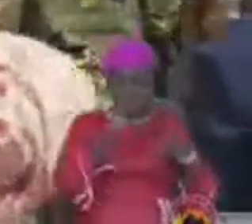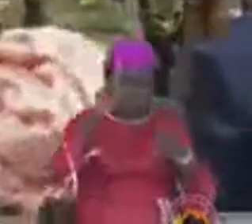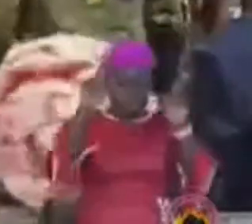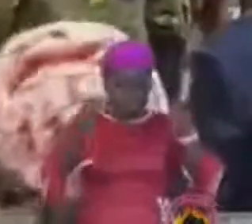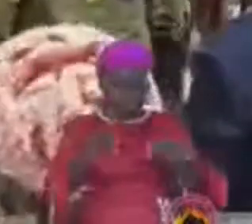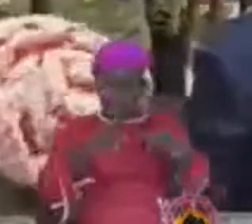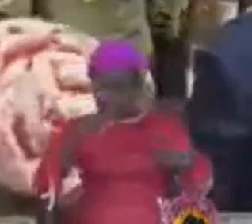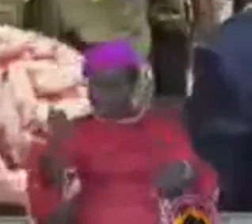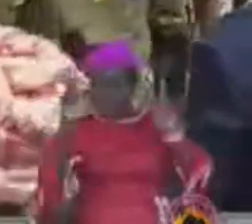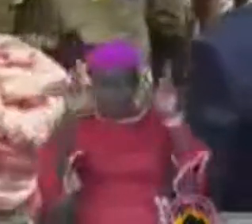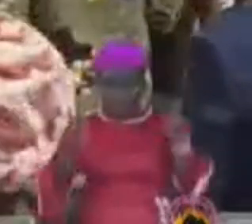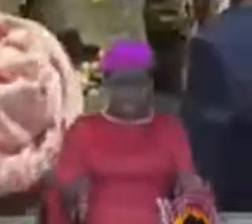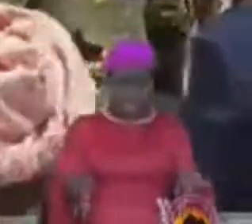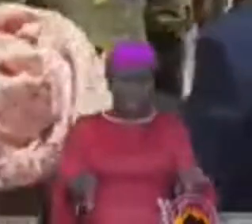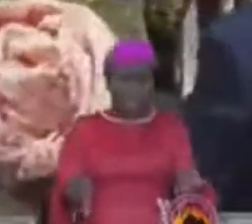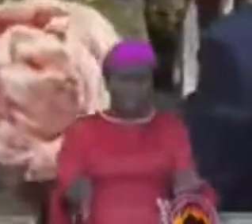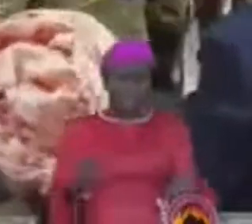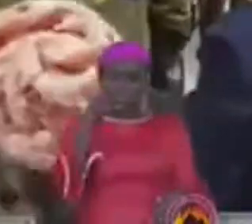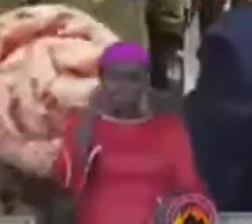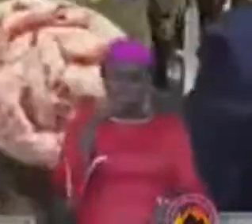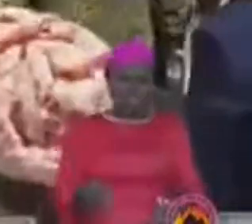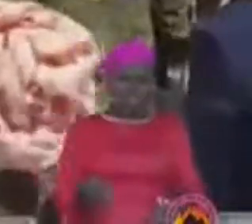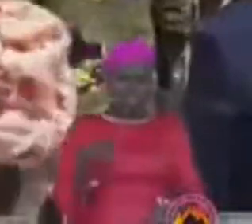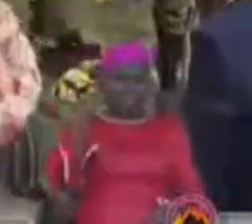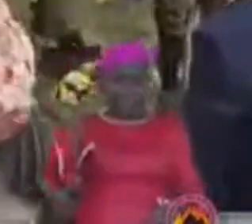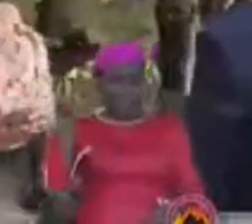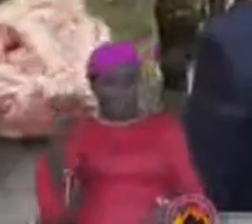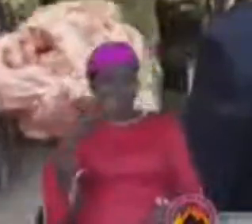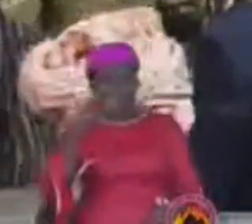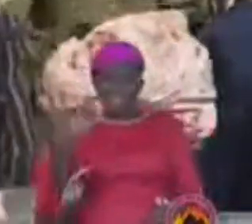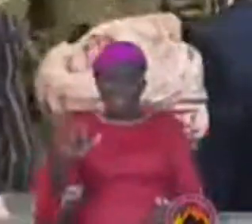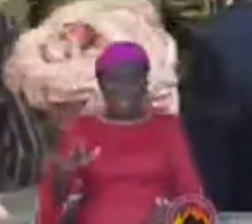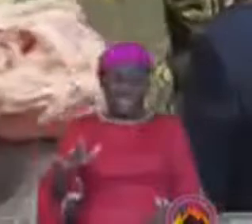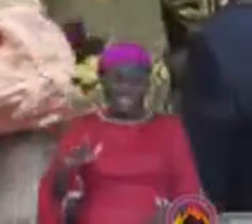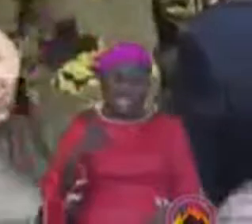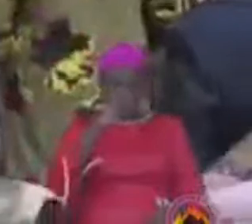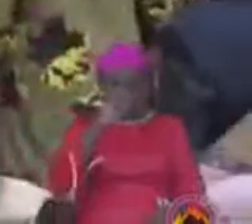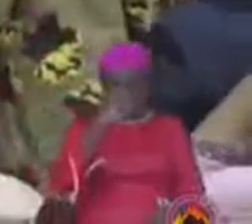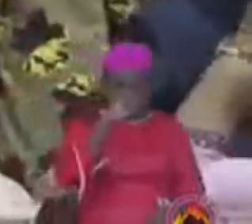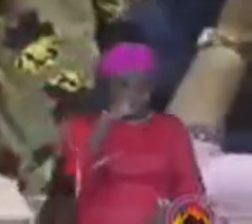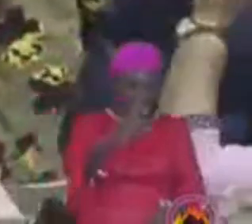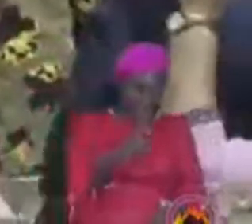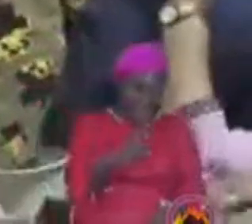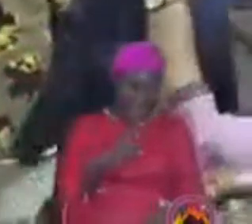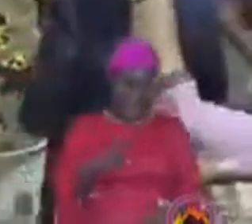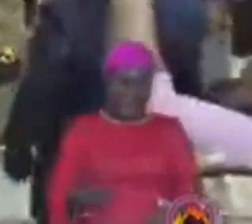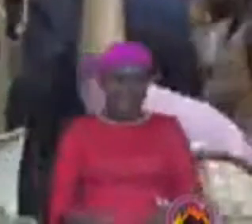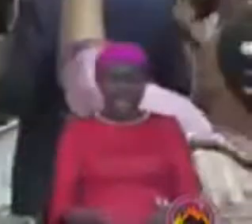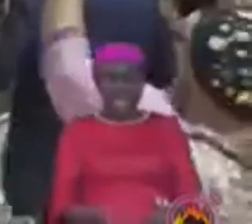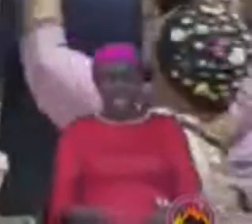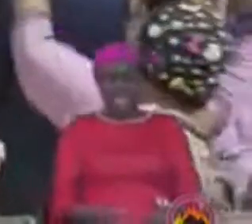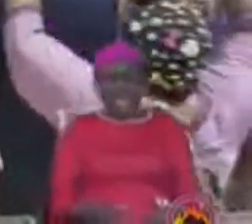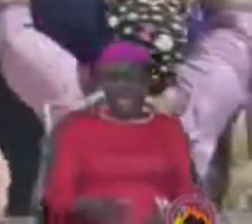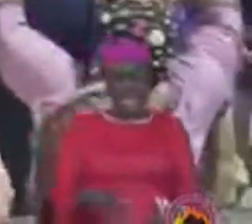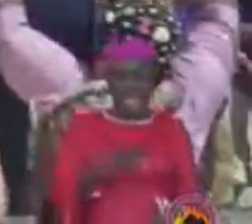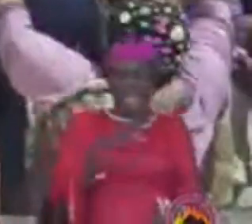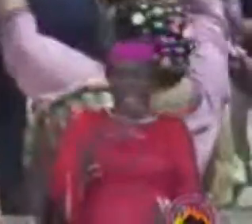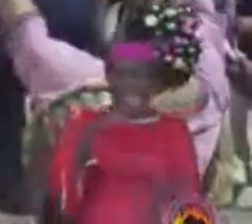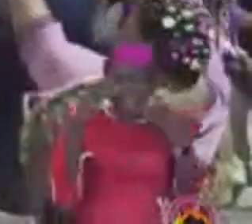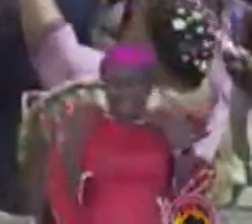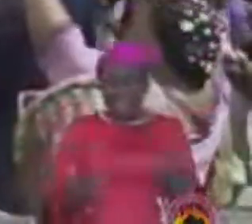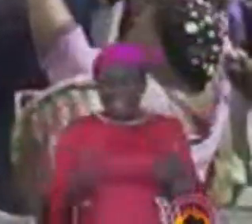You destiny vulture, vomit every breakthrough that you have